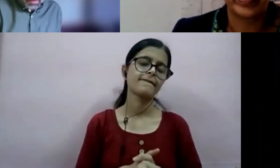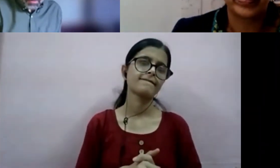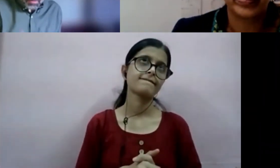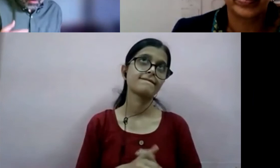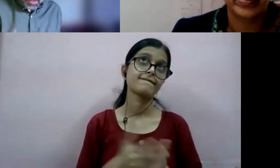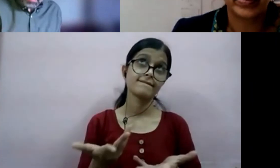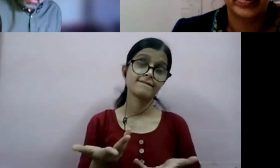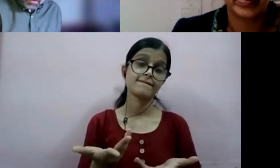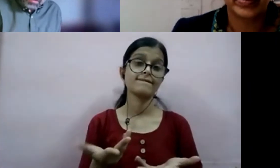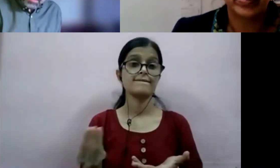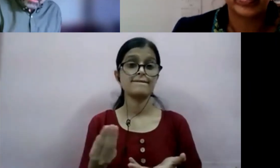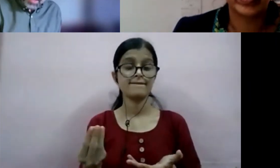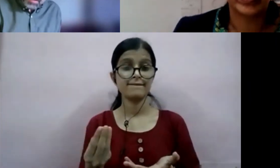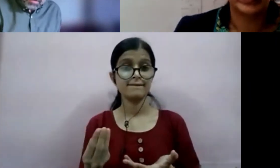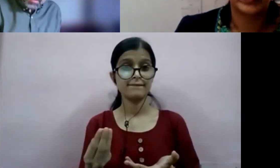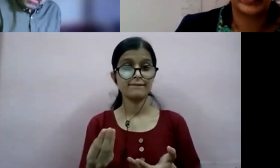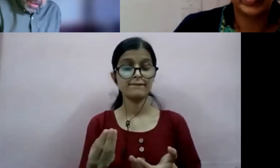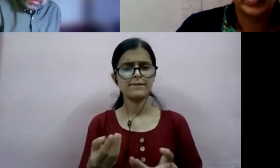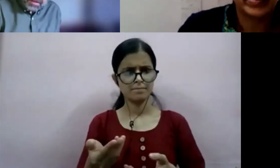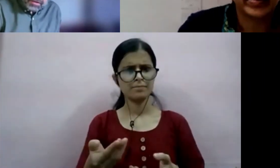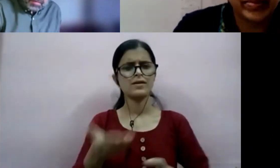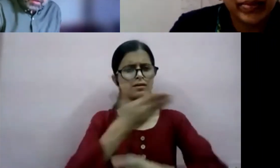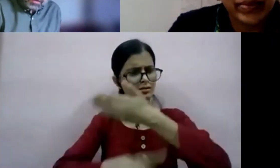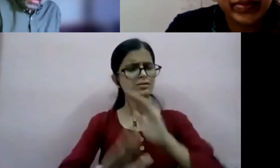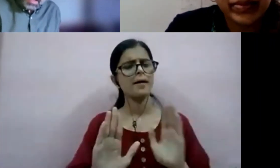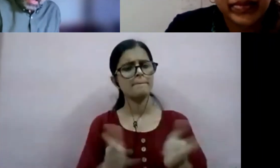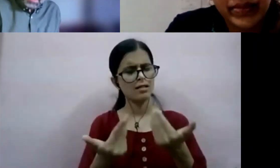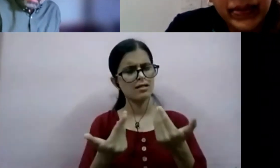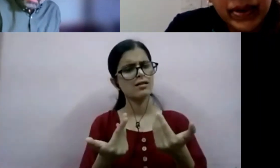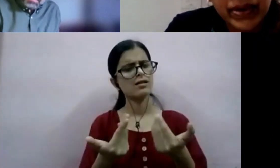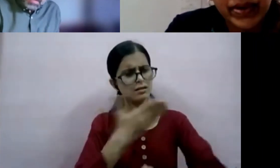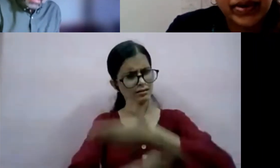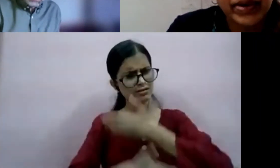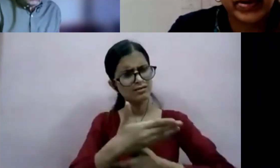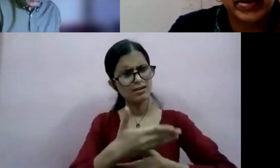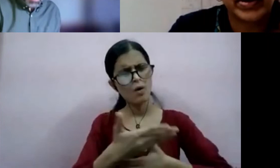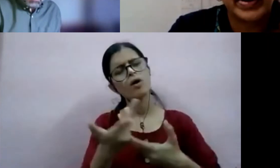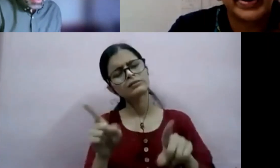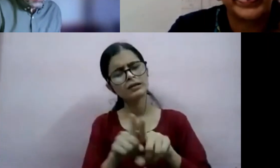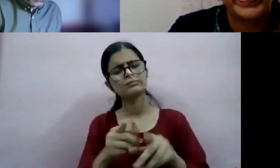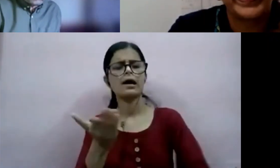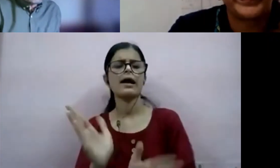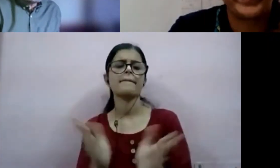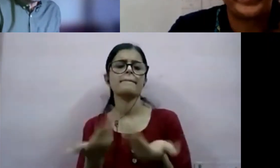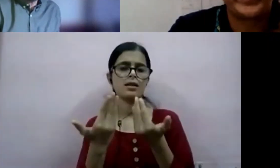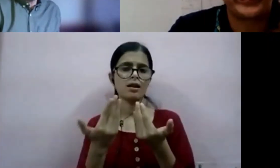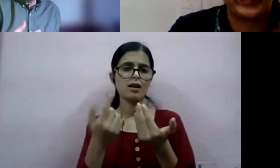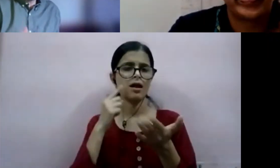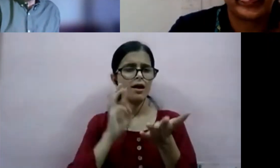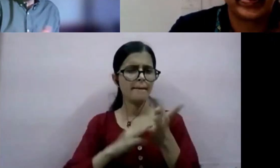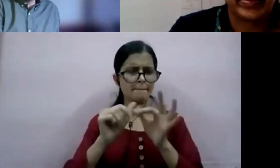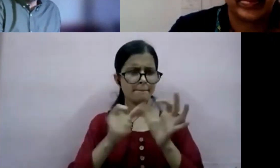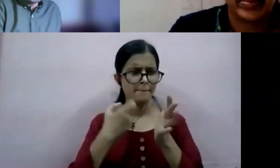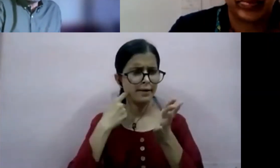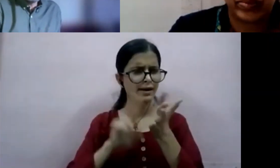Carol Thomas calls psycho-emotional disableism, which I think is very similar to ableism. There might be impairment effects. There might also